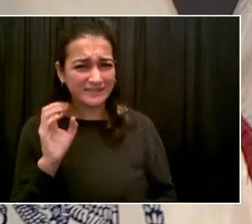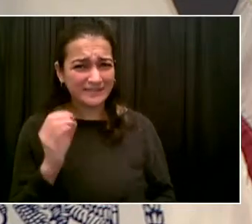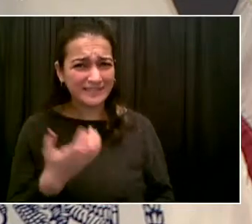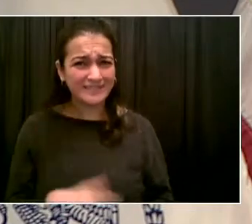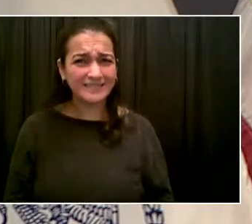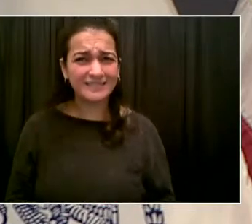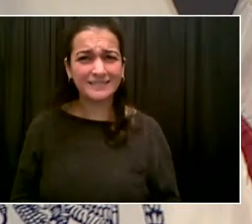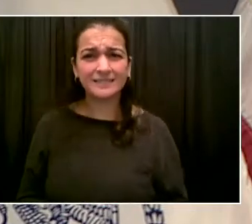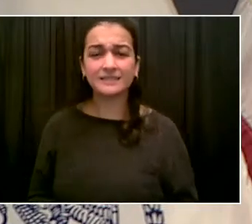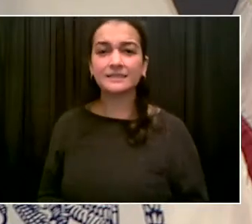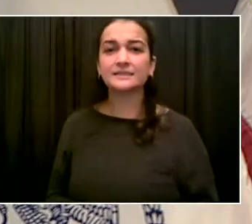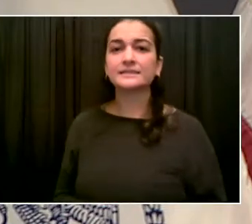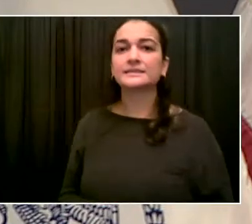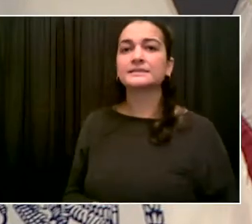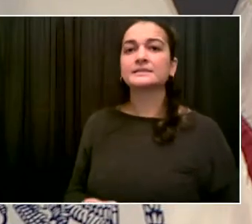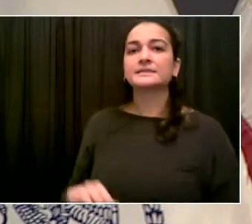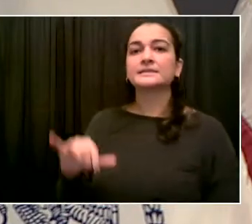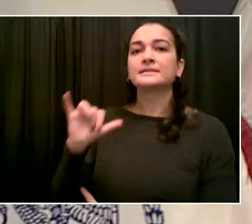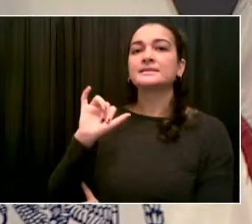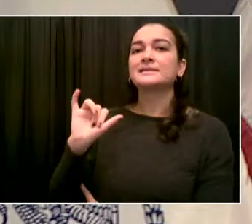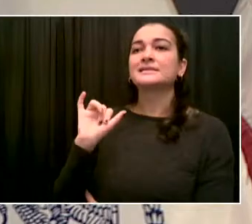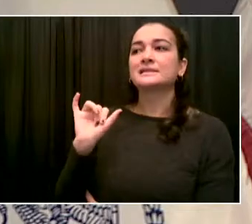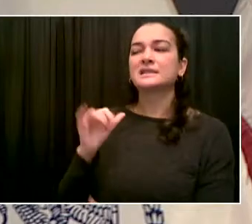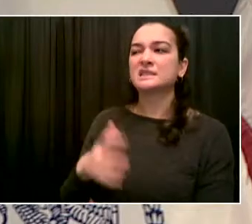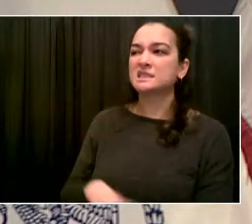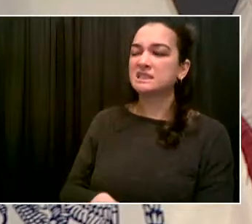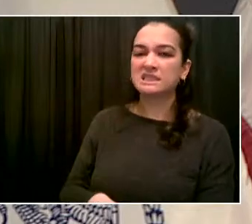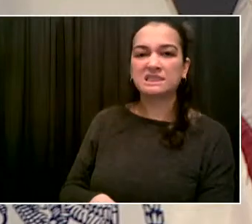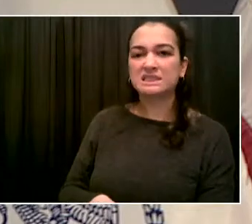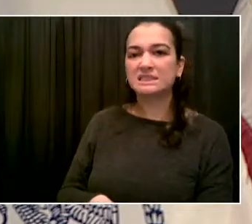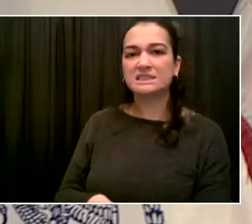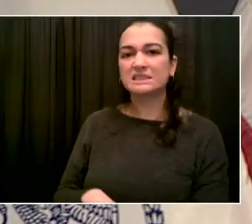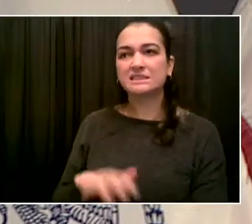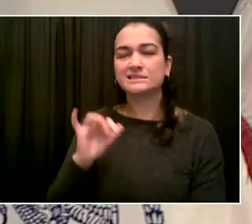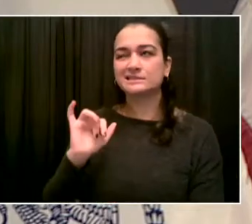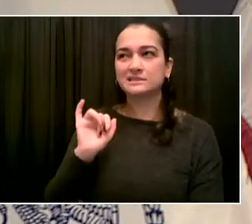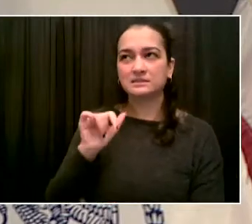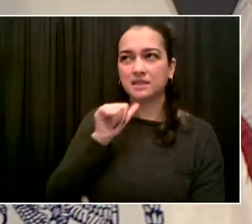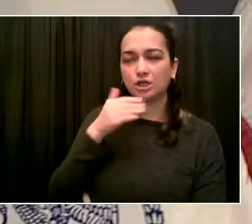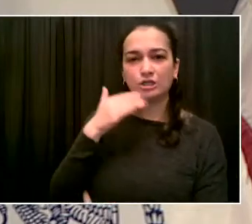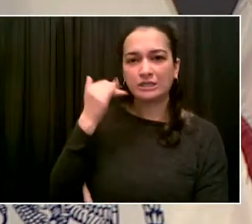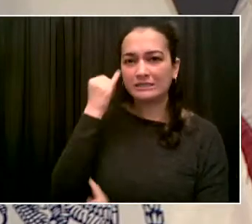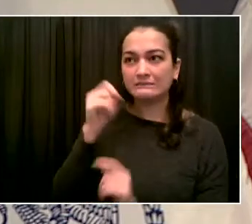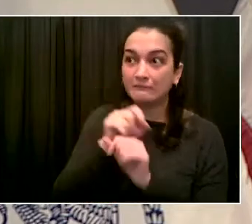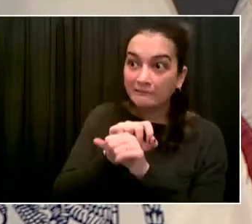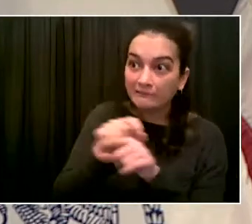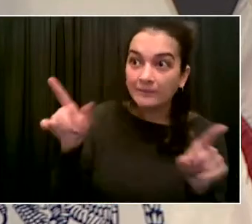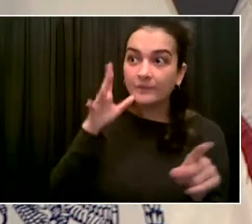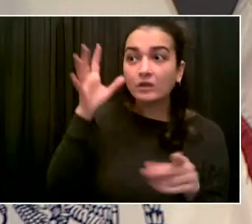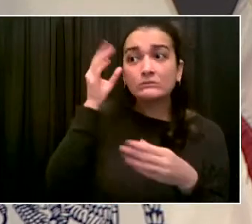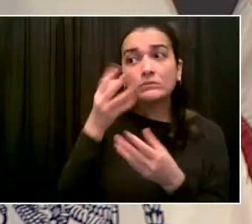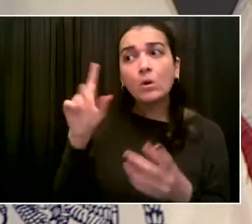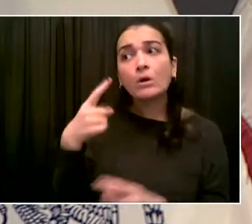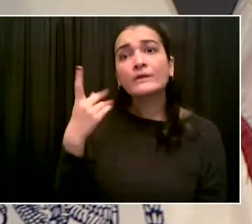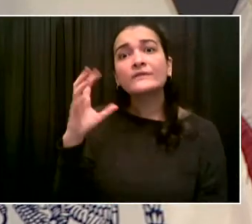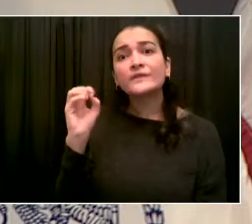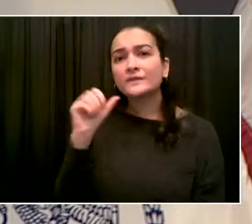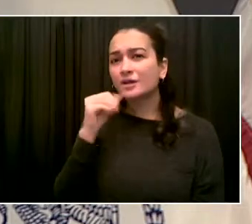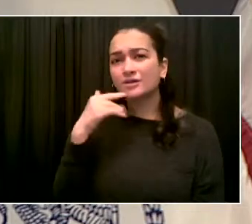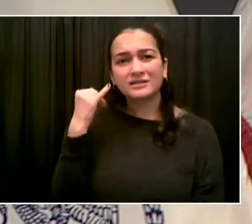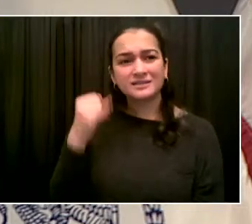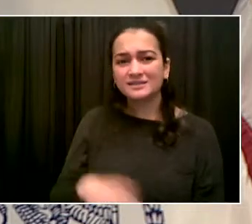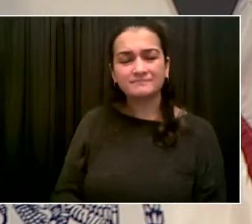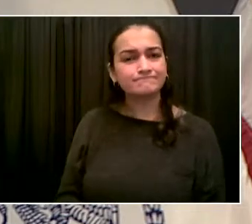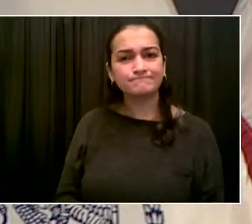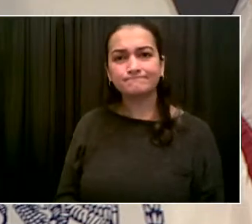this. It's a real reminder to, the famous phrase, never fight yesterday's war. I think we had an experience with